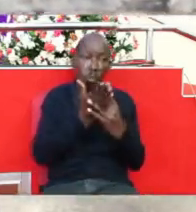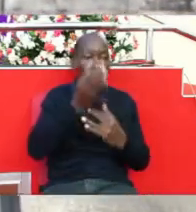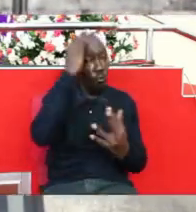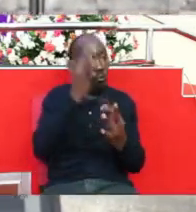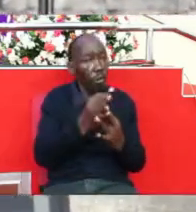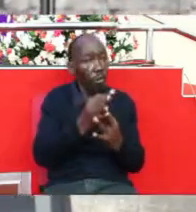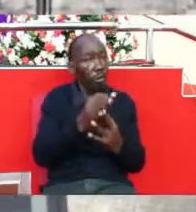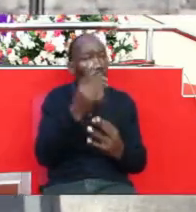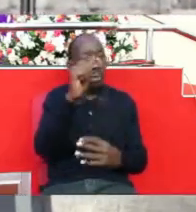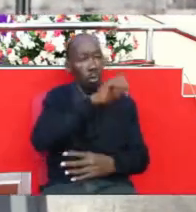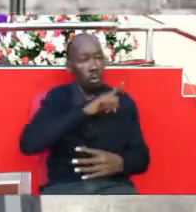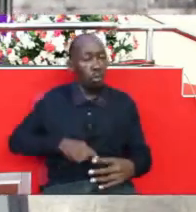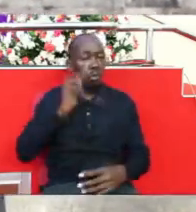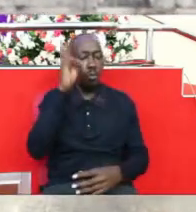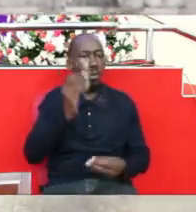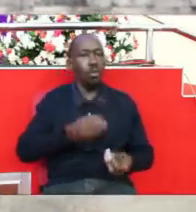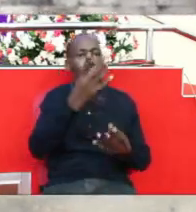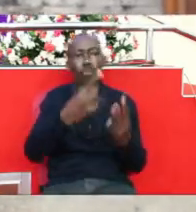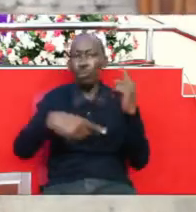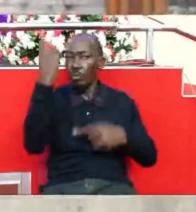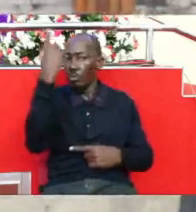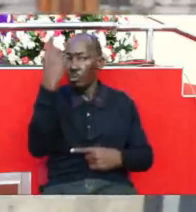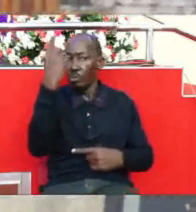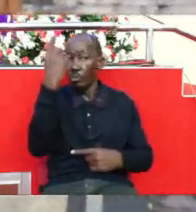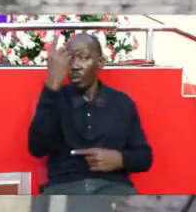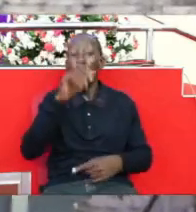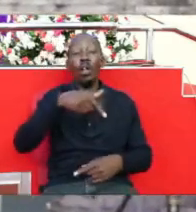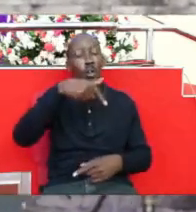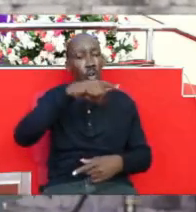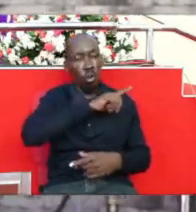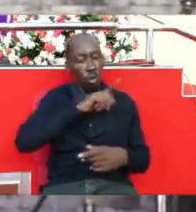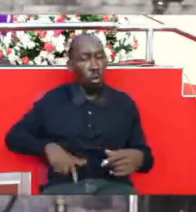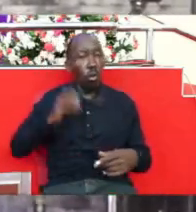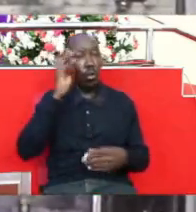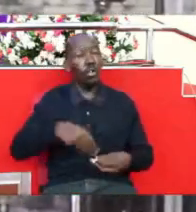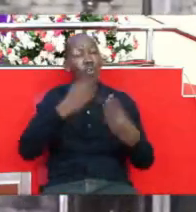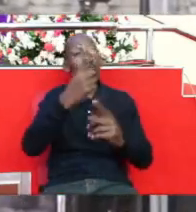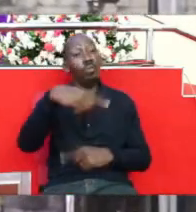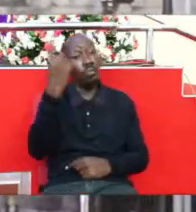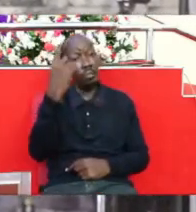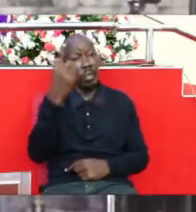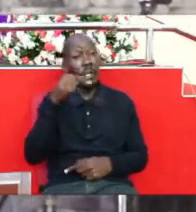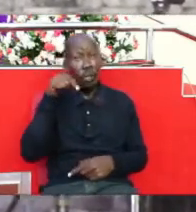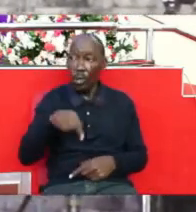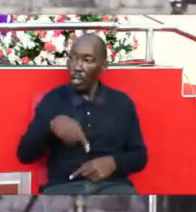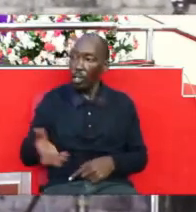the Lord will give you victory. The Lord will give you victory. As we are here